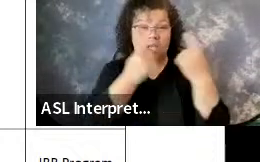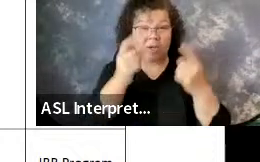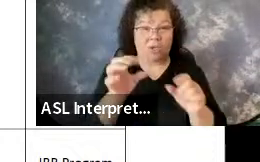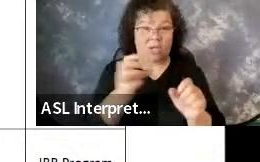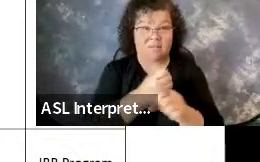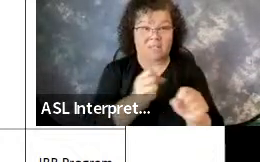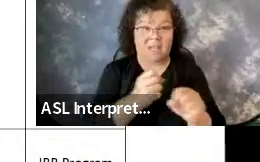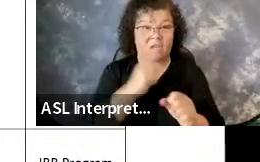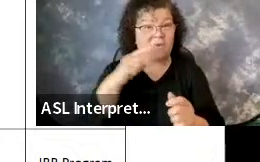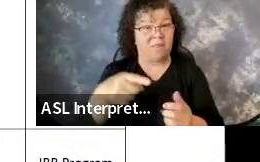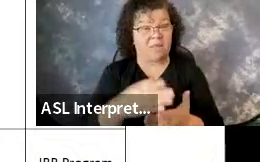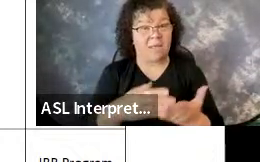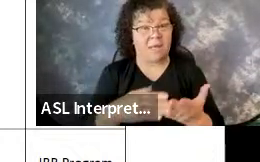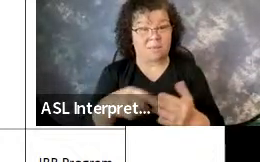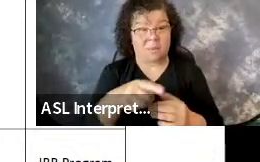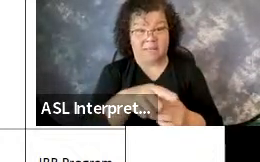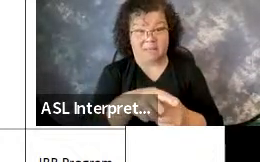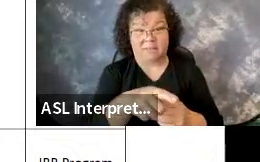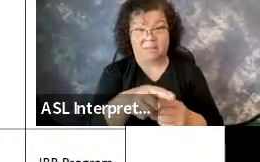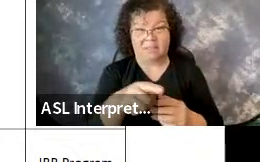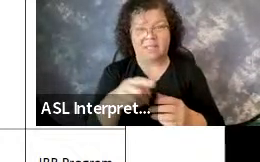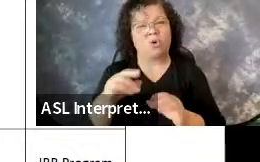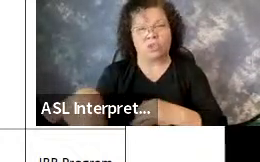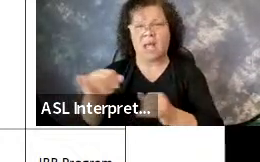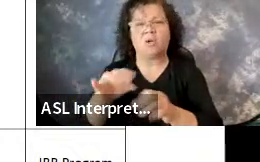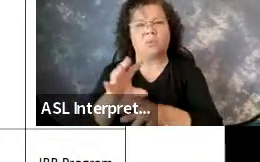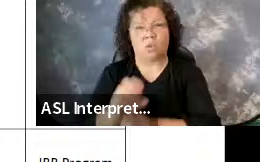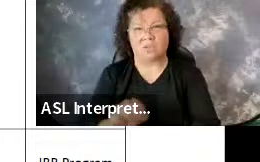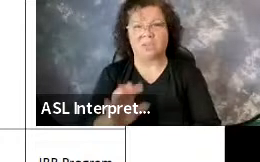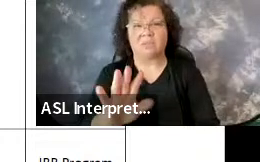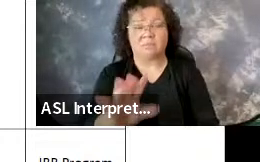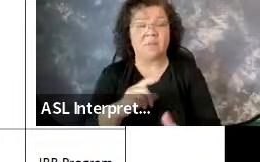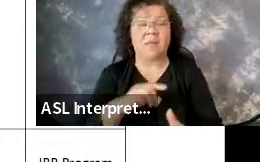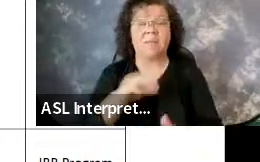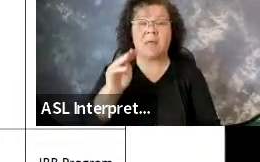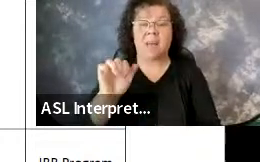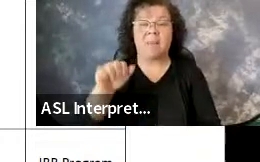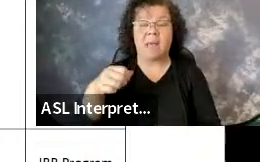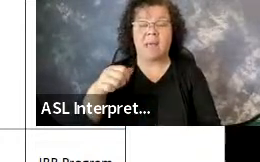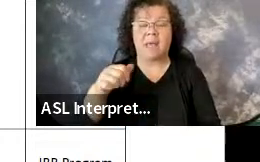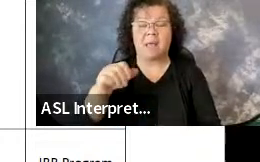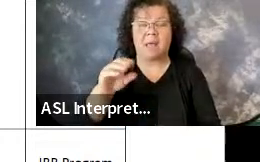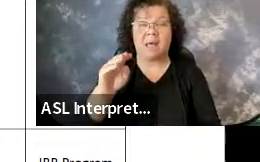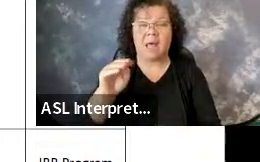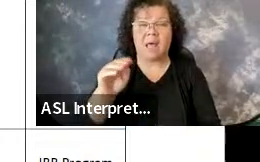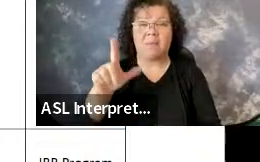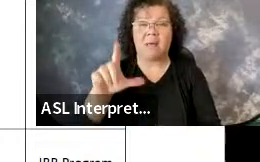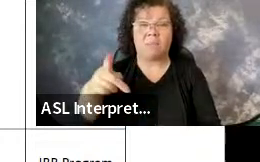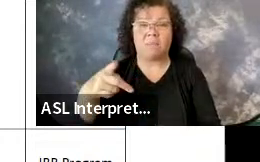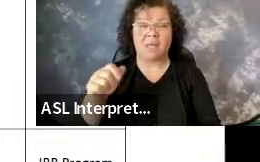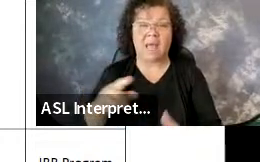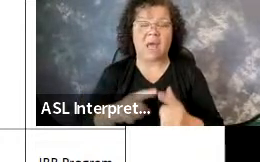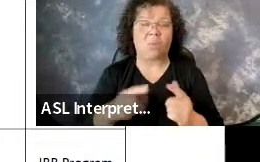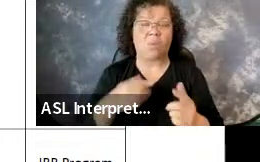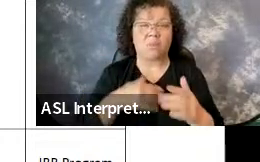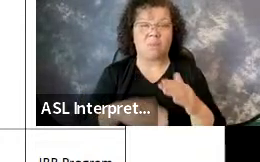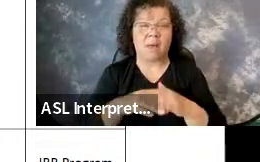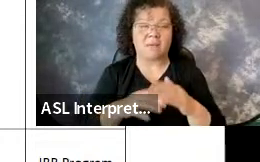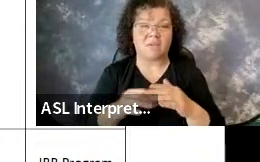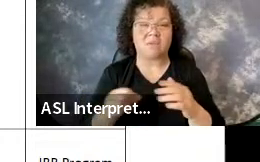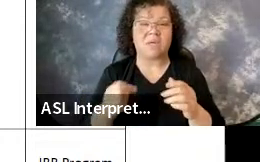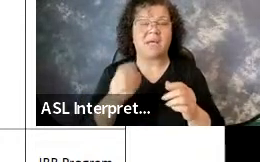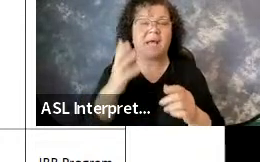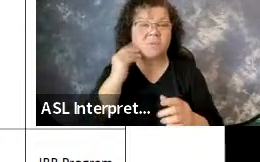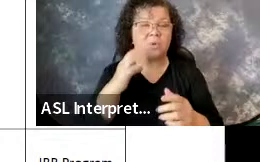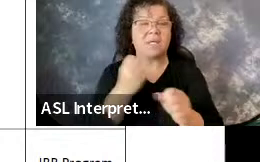for this aspect standard practice. The MLPA will include features that optimize experience, safety, and comfort, as